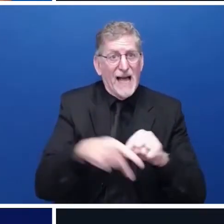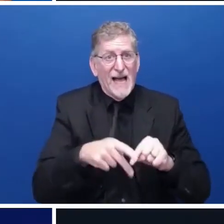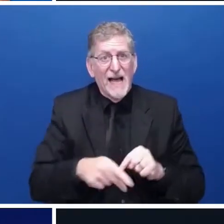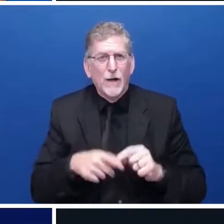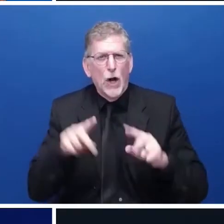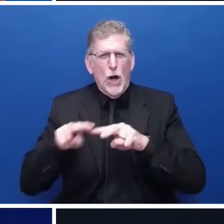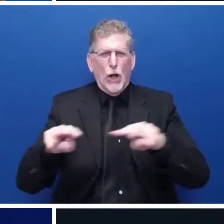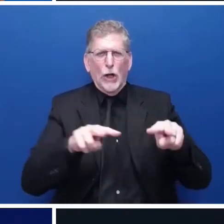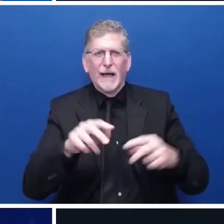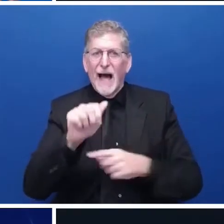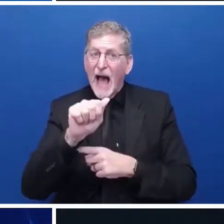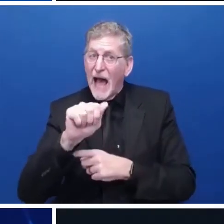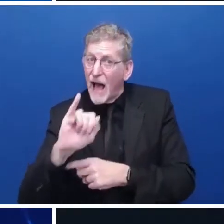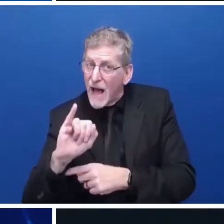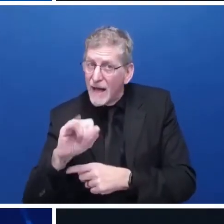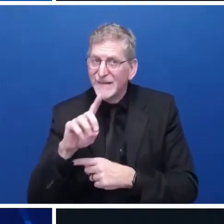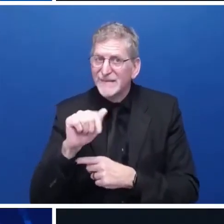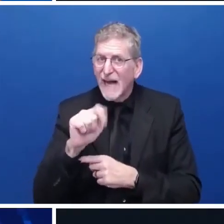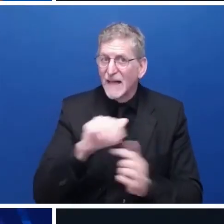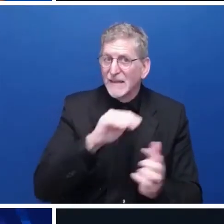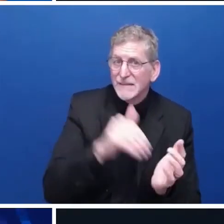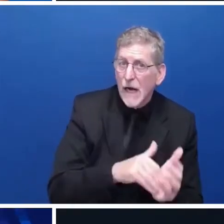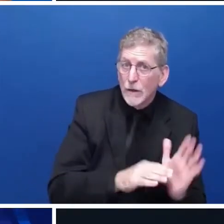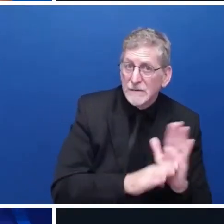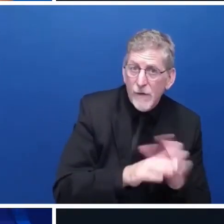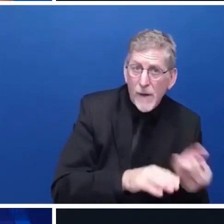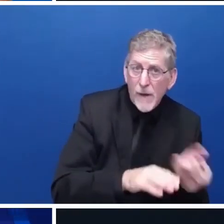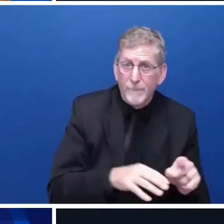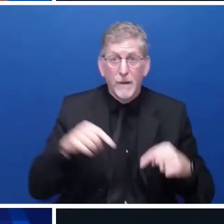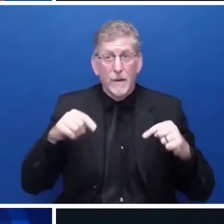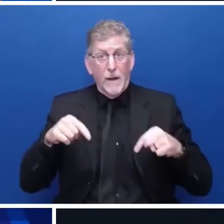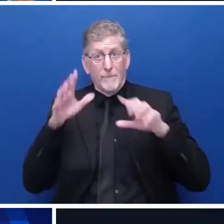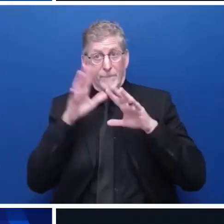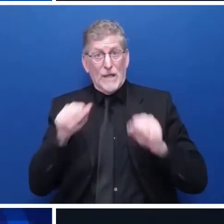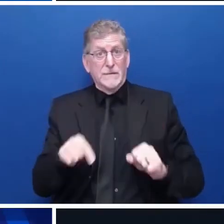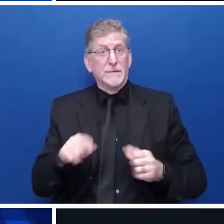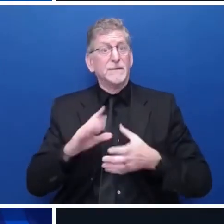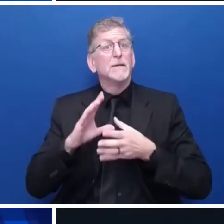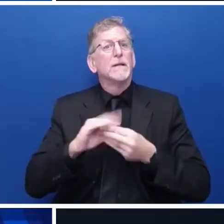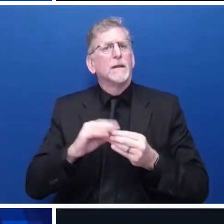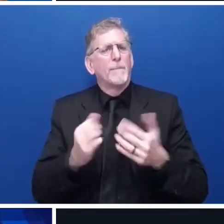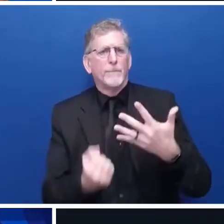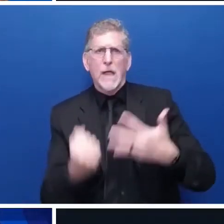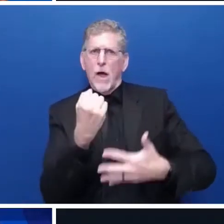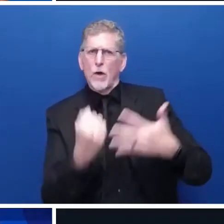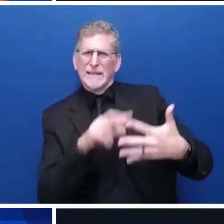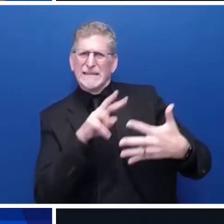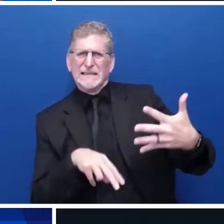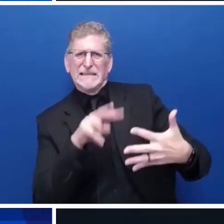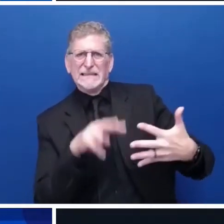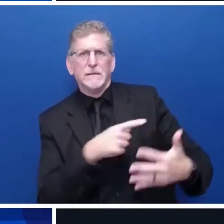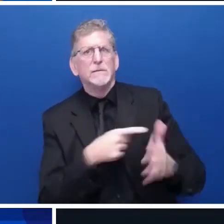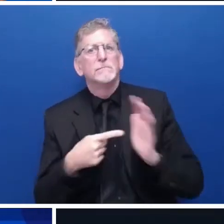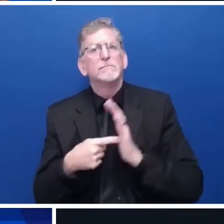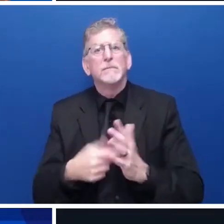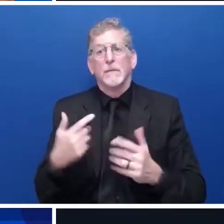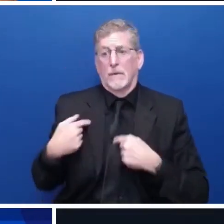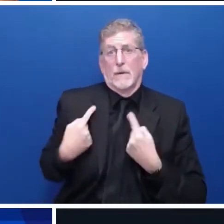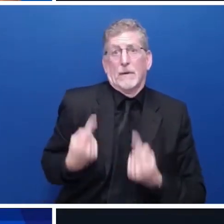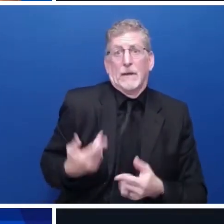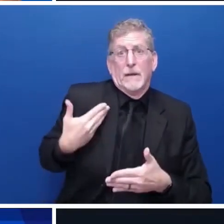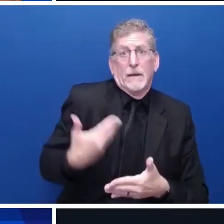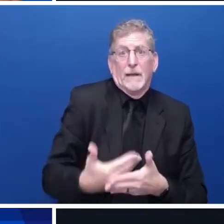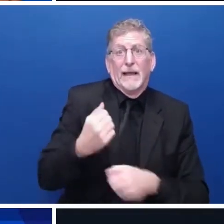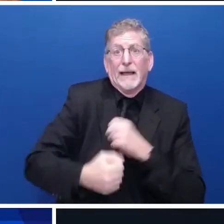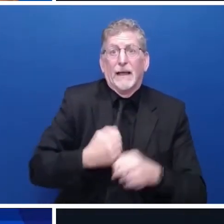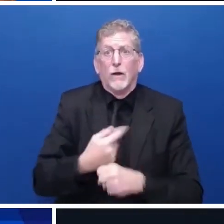relationship with the billionaires has never been better. His actions on their behest, whether you look at the SEC, the FTC, all of his administration actions has been for them. He's